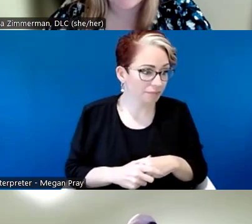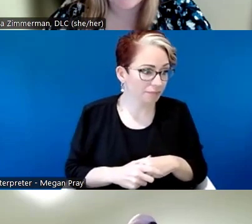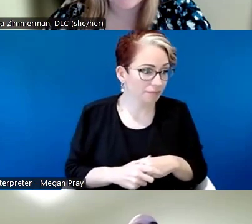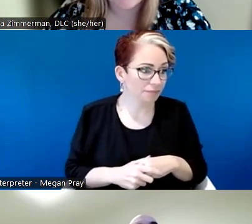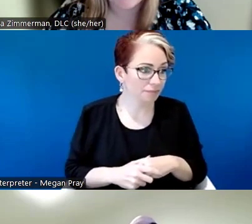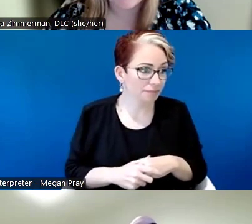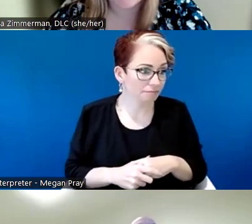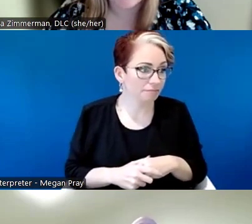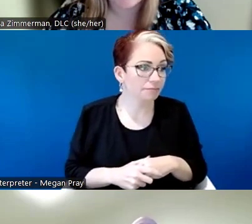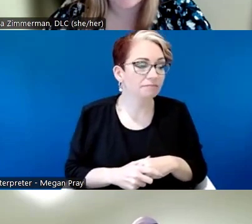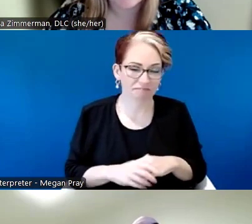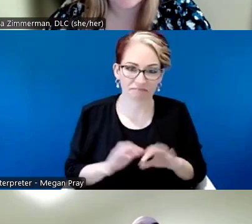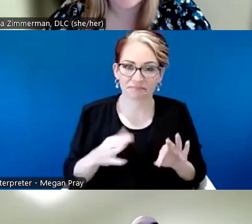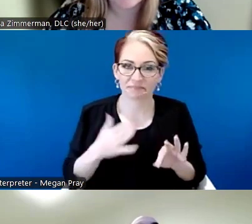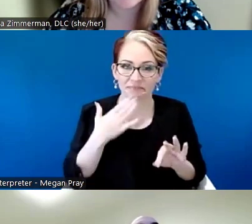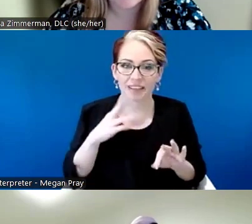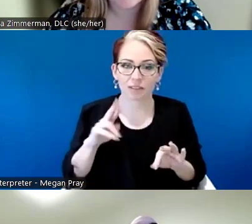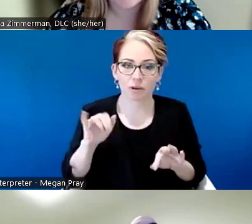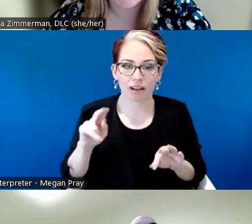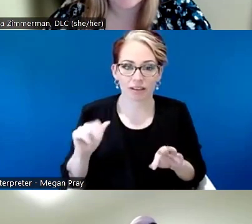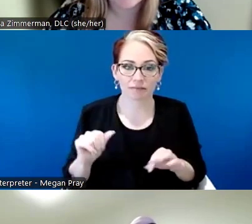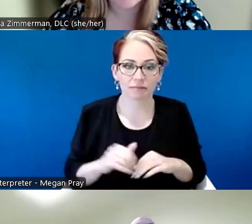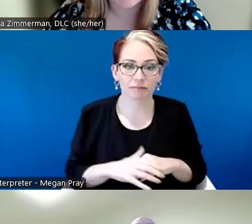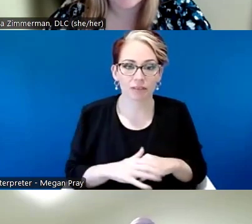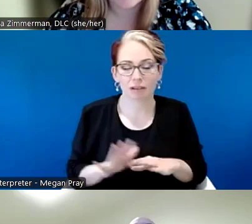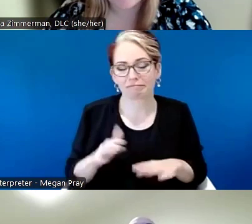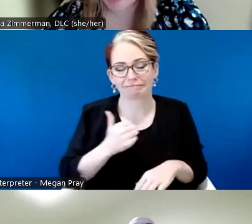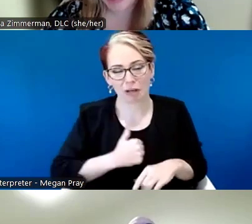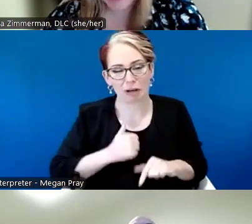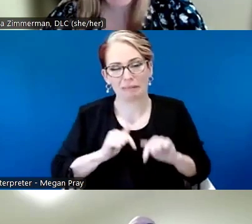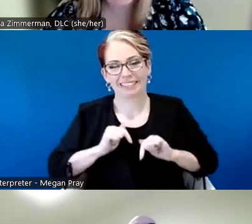You can go to the next slide. Thanks, Brianna. No, I'm sorry.